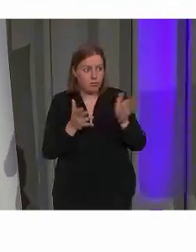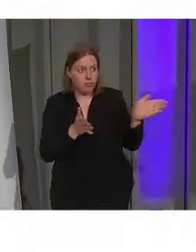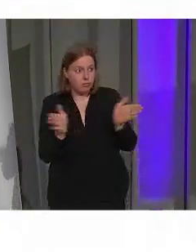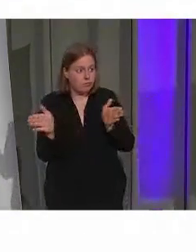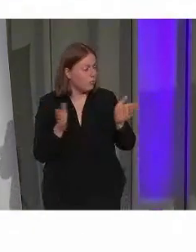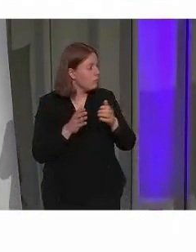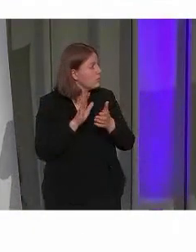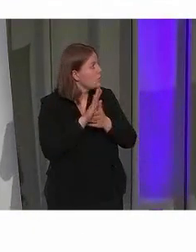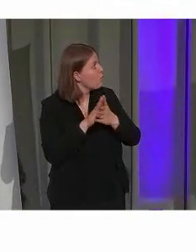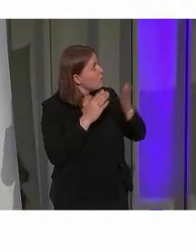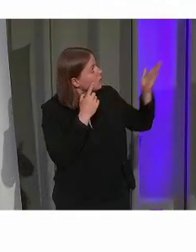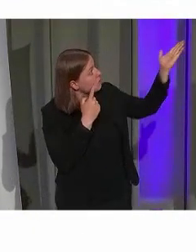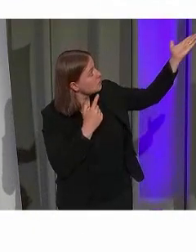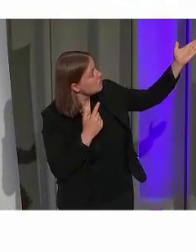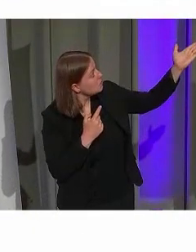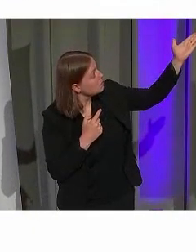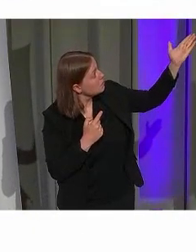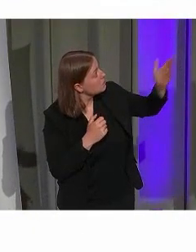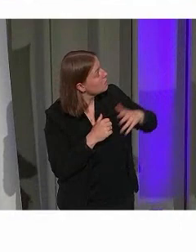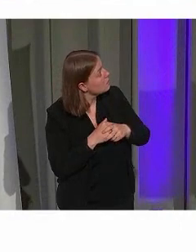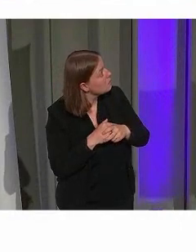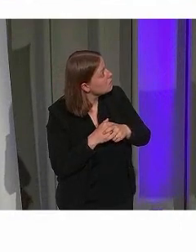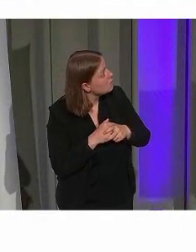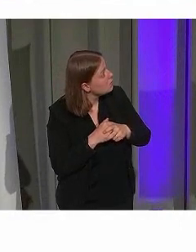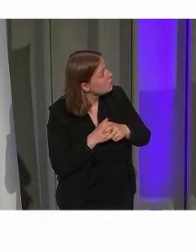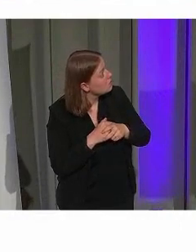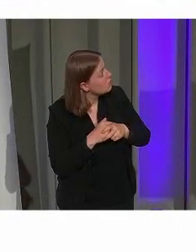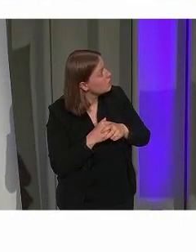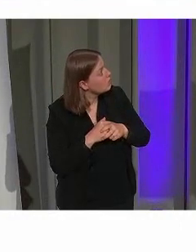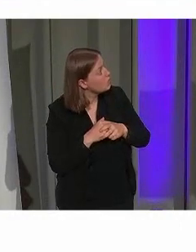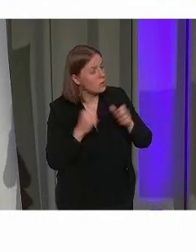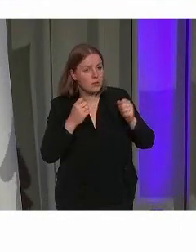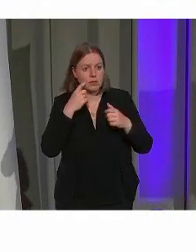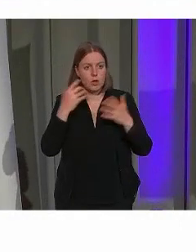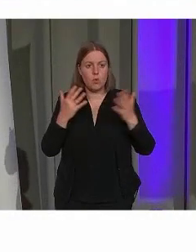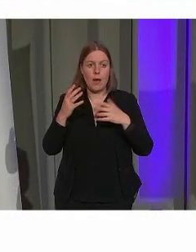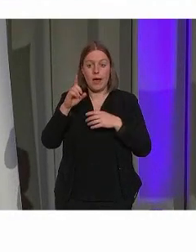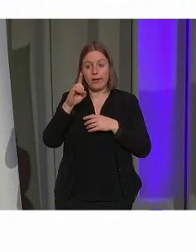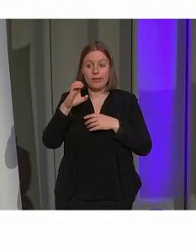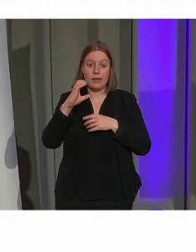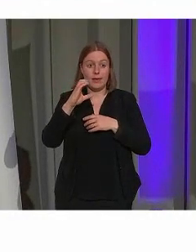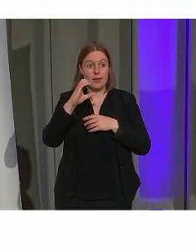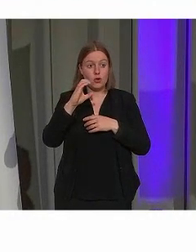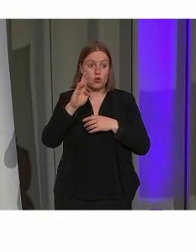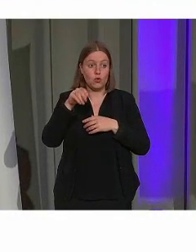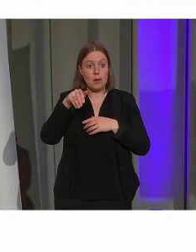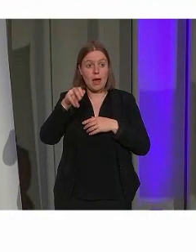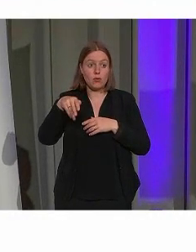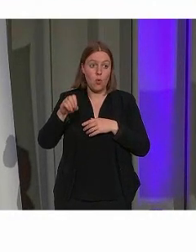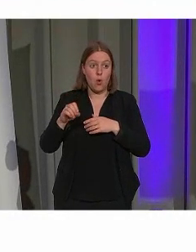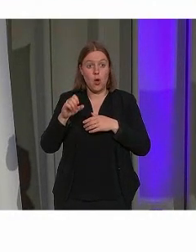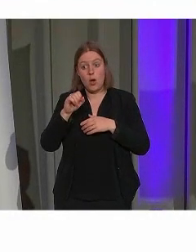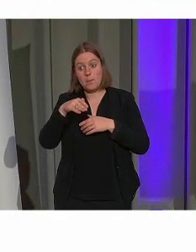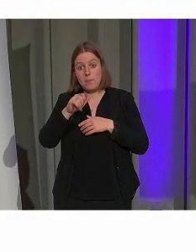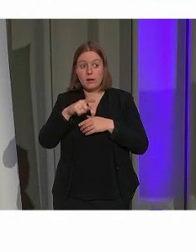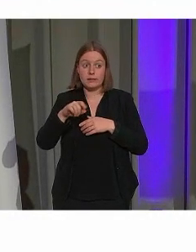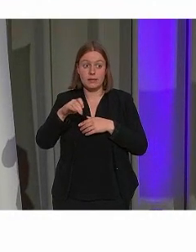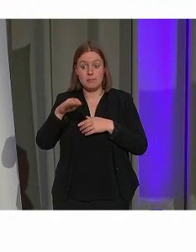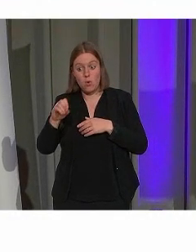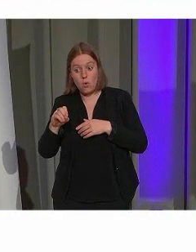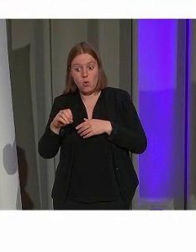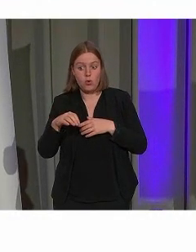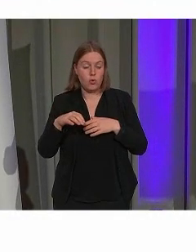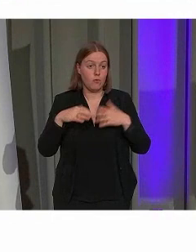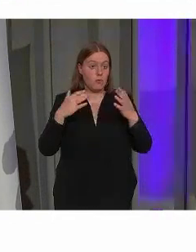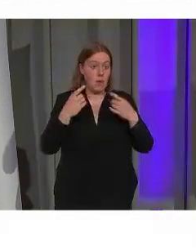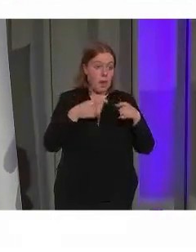two examples with where is the Cumano Maximo or you are in